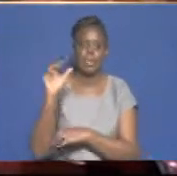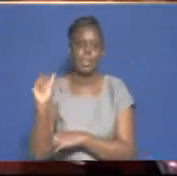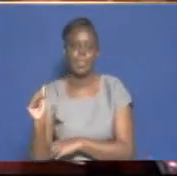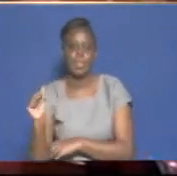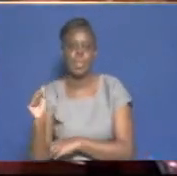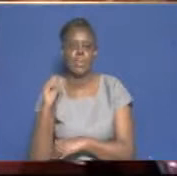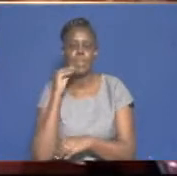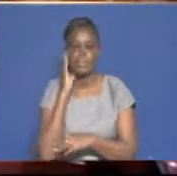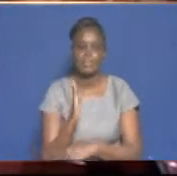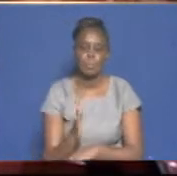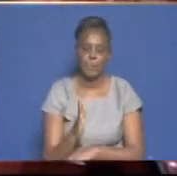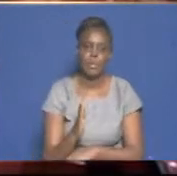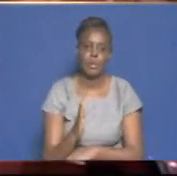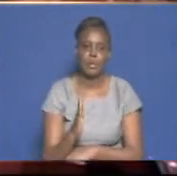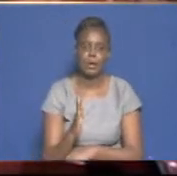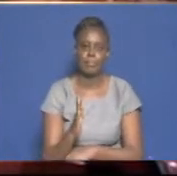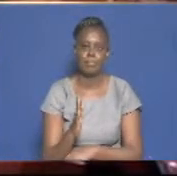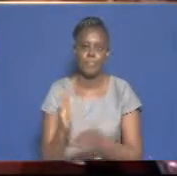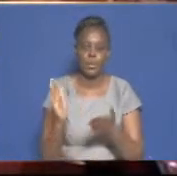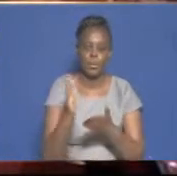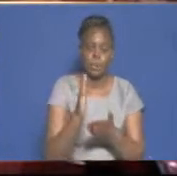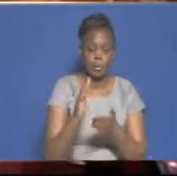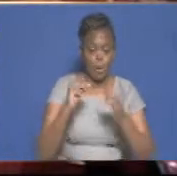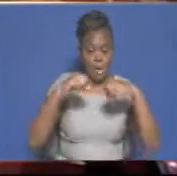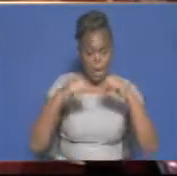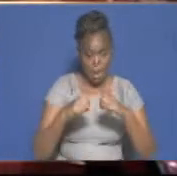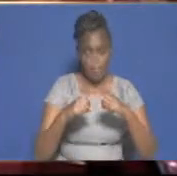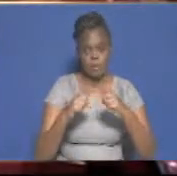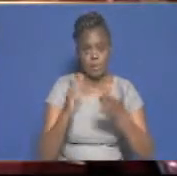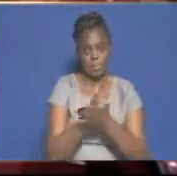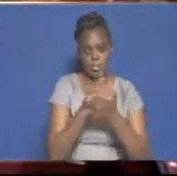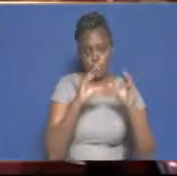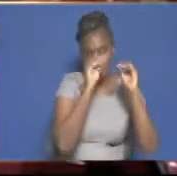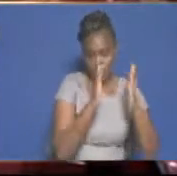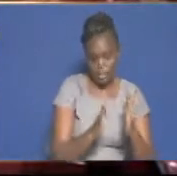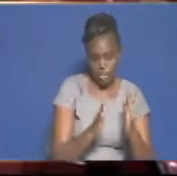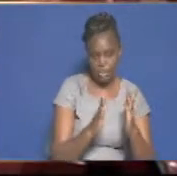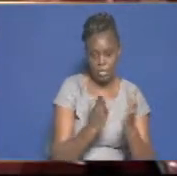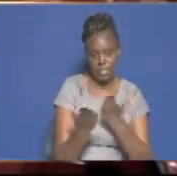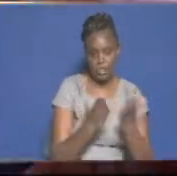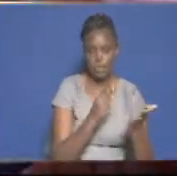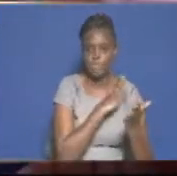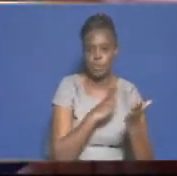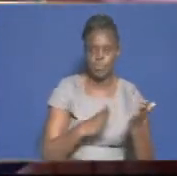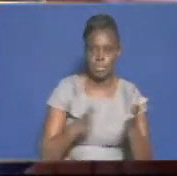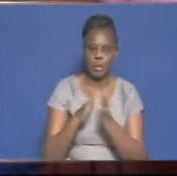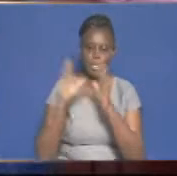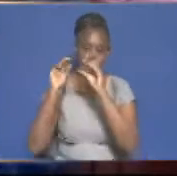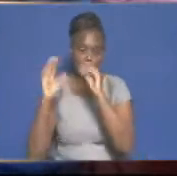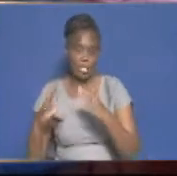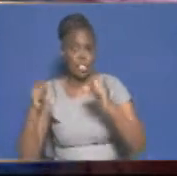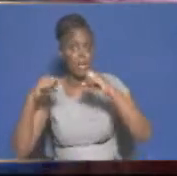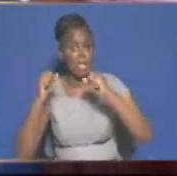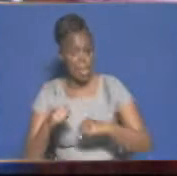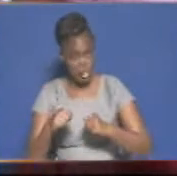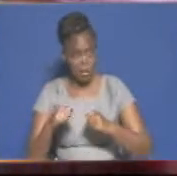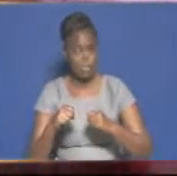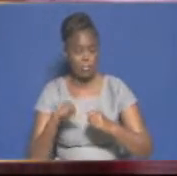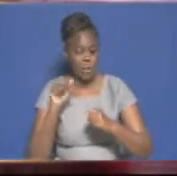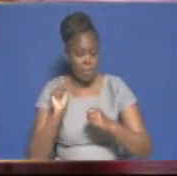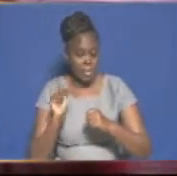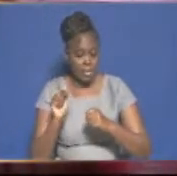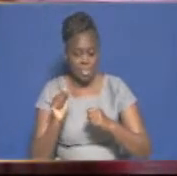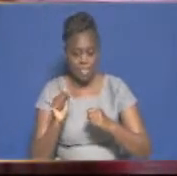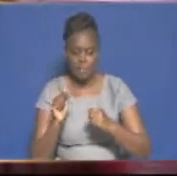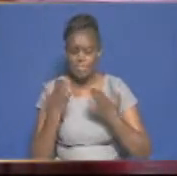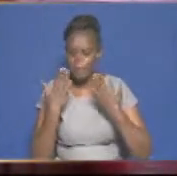Speaker, the current collective bargaining agreement between the Teachers Service Commission and teachers across the country is set to